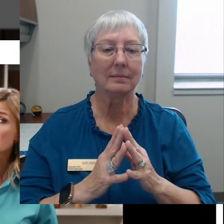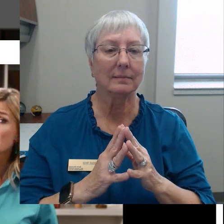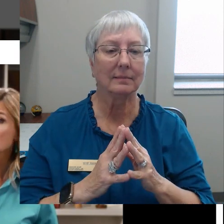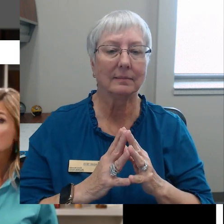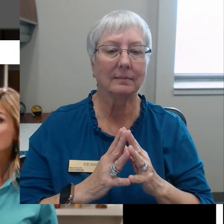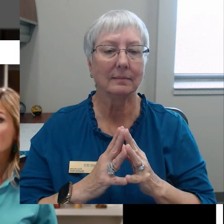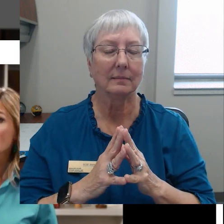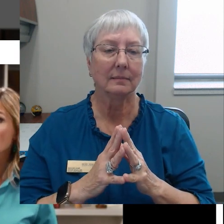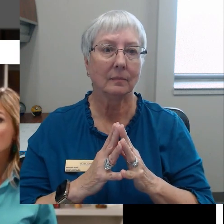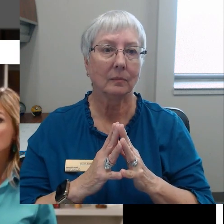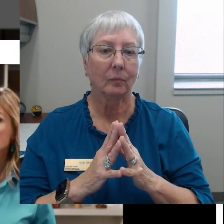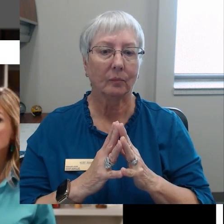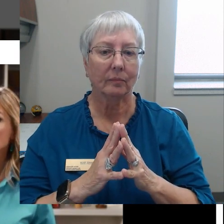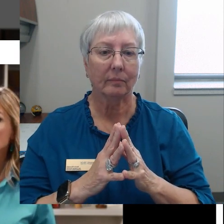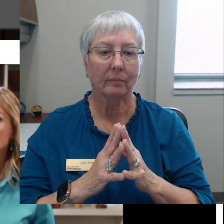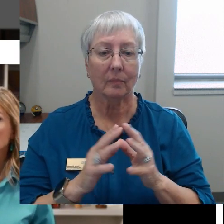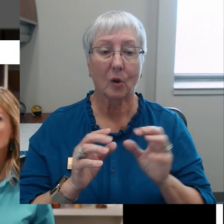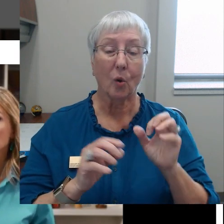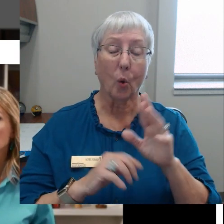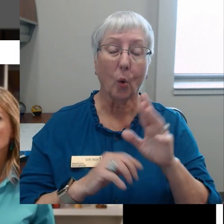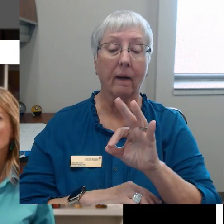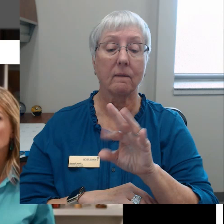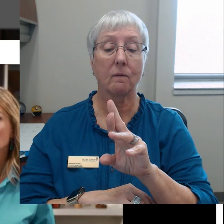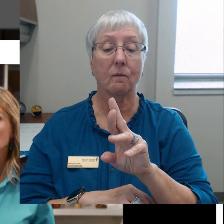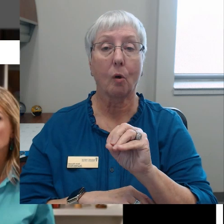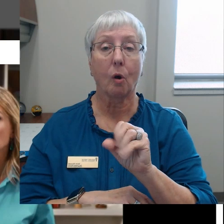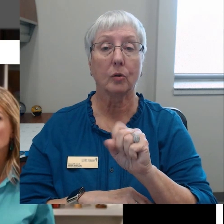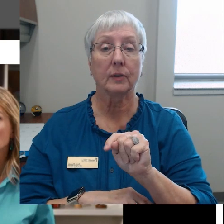a stained glass, partially through a frosted piece of glass,